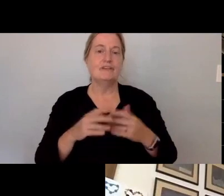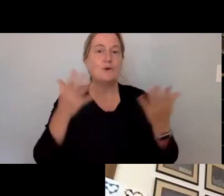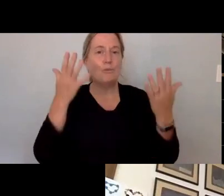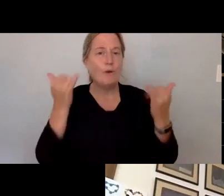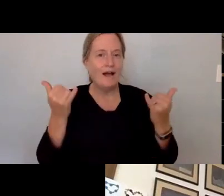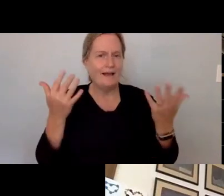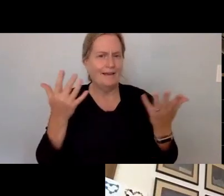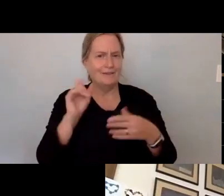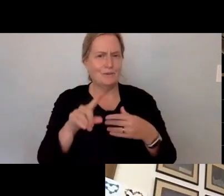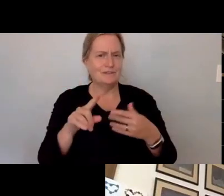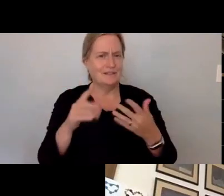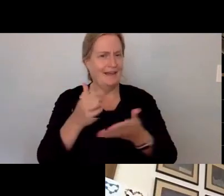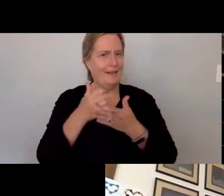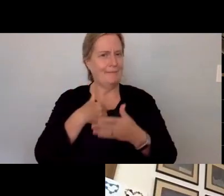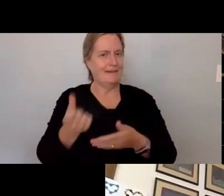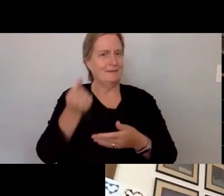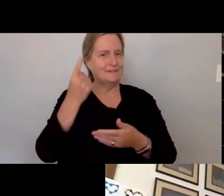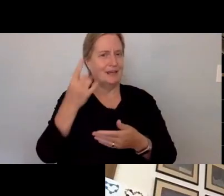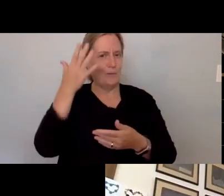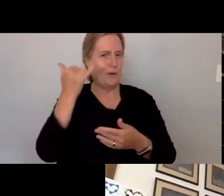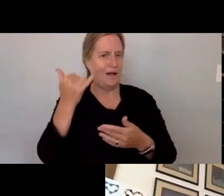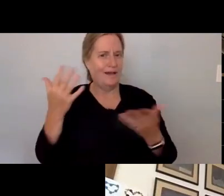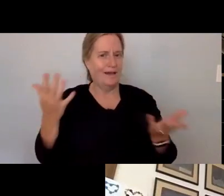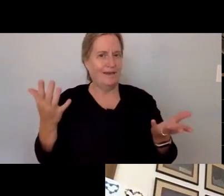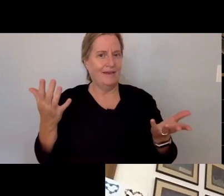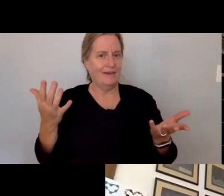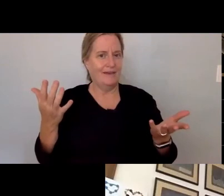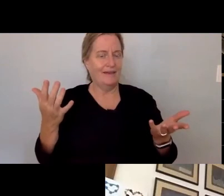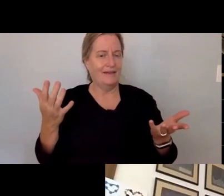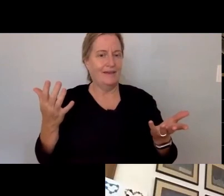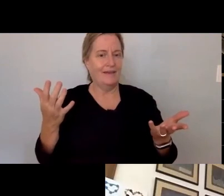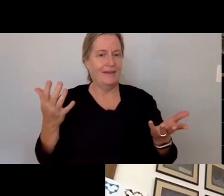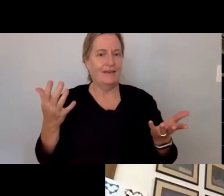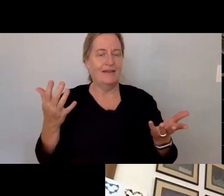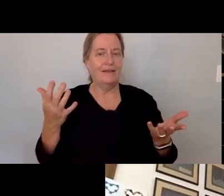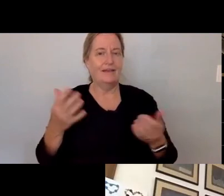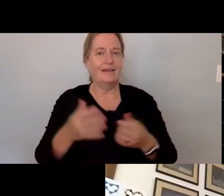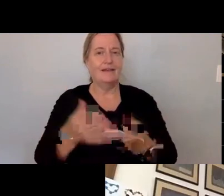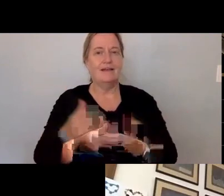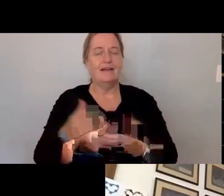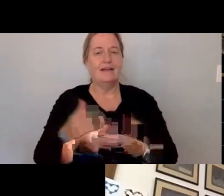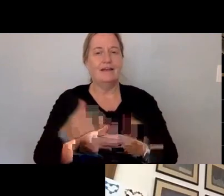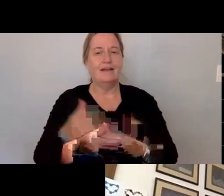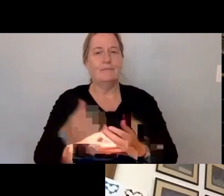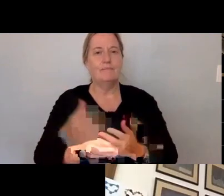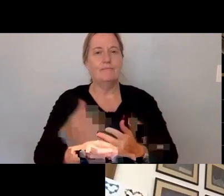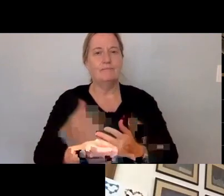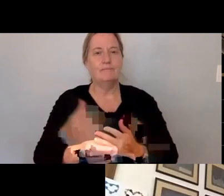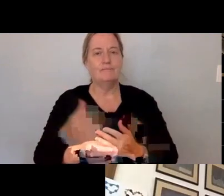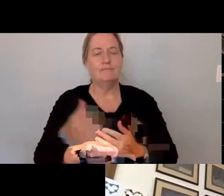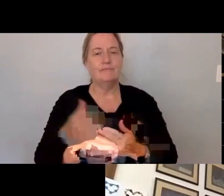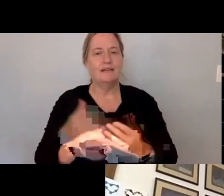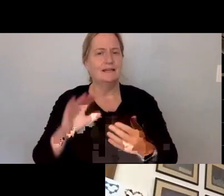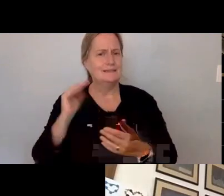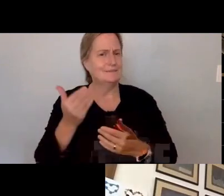The question would help me understand why this would not be any different than assuring some kind of compliance under